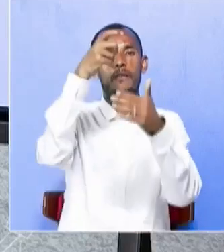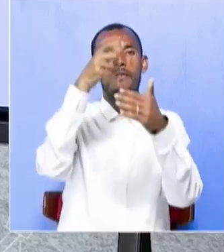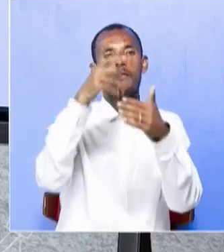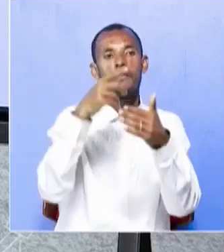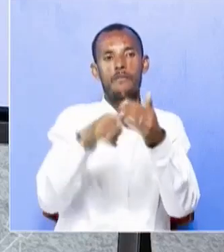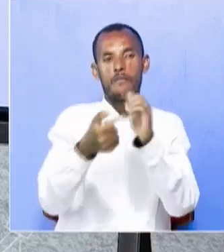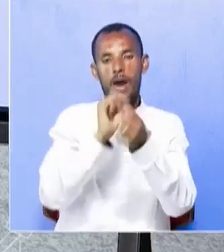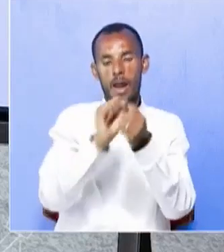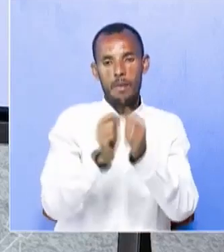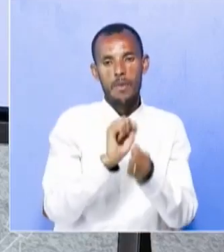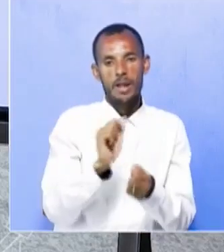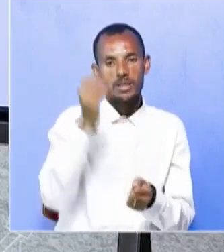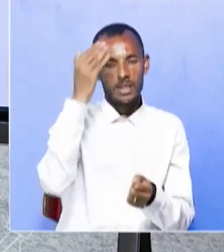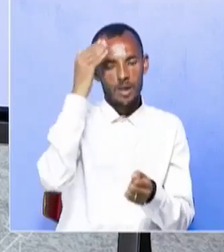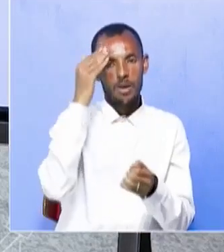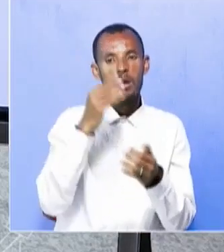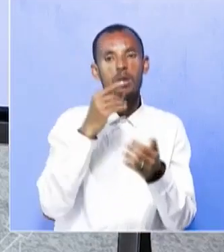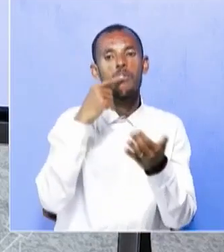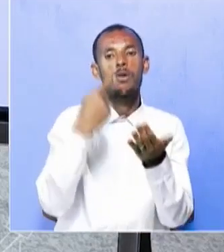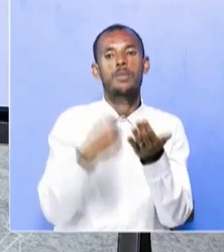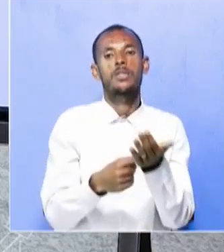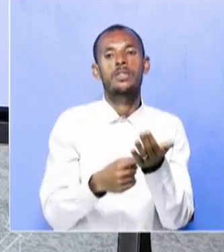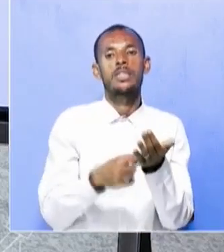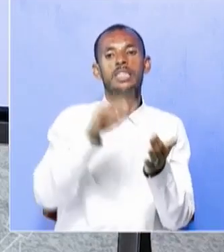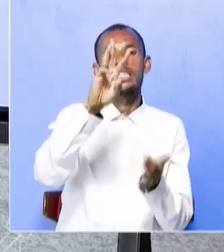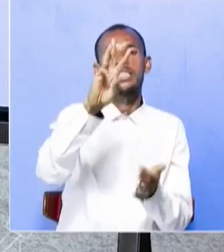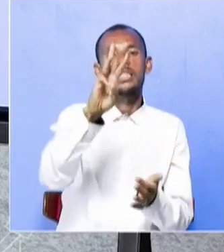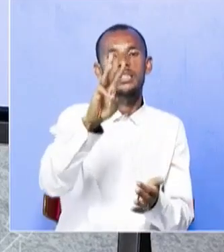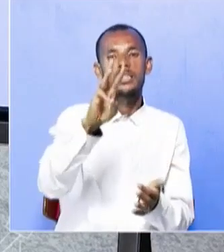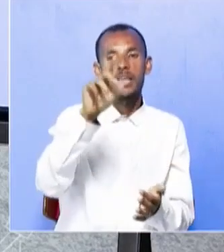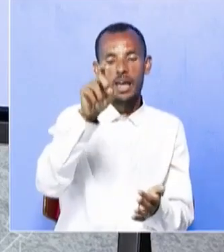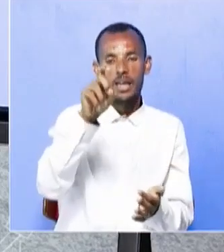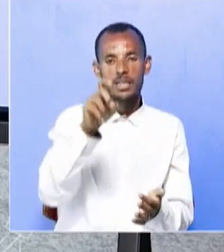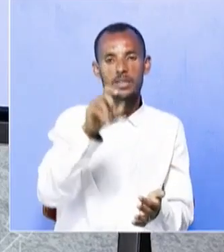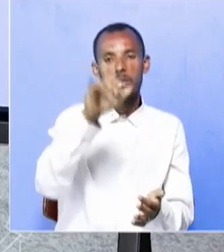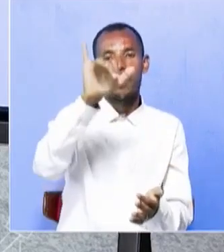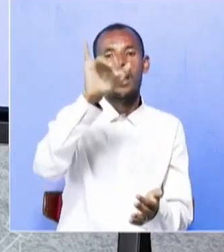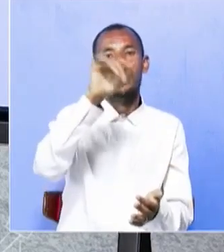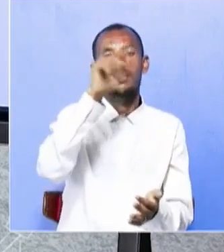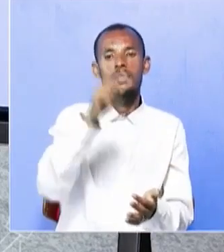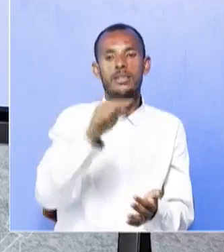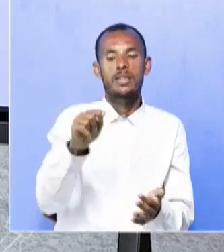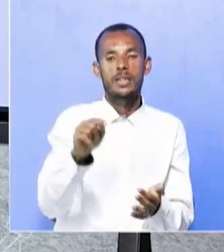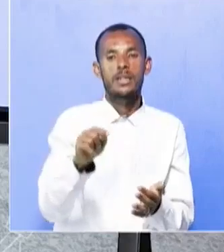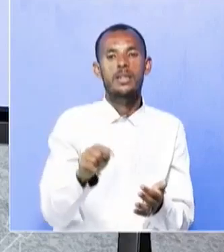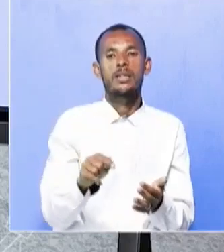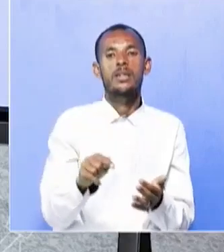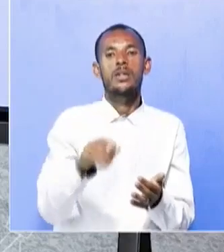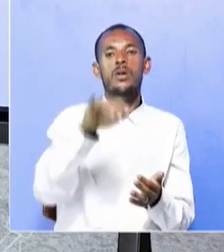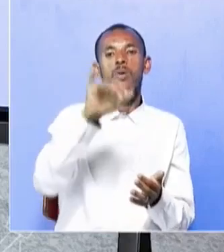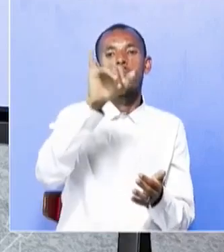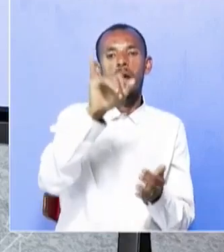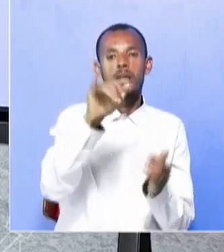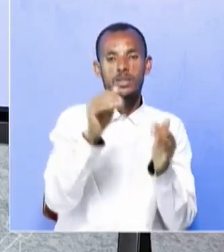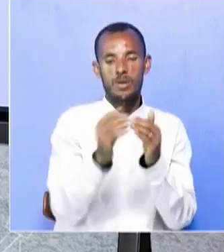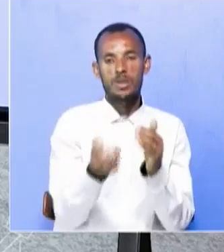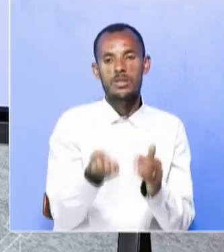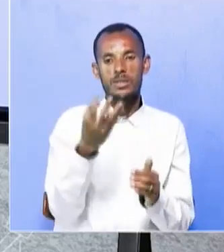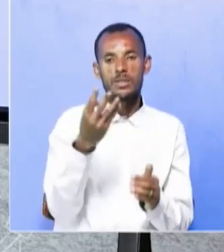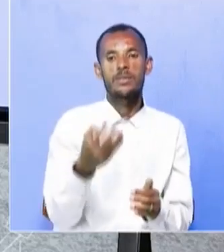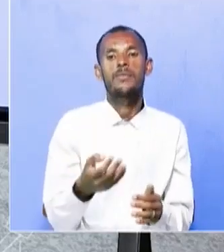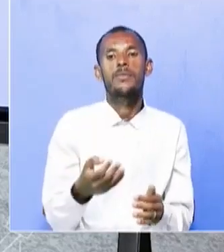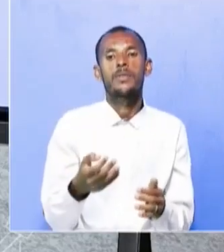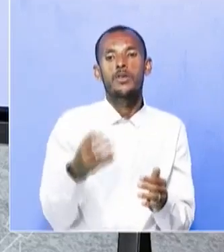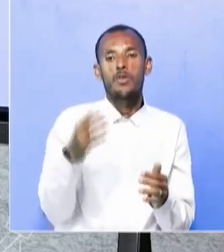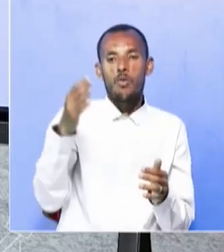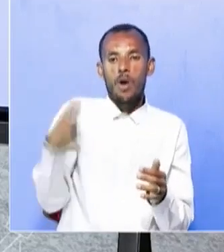and the known information. So 6, x, y, z. Why this 4? Because it's a quadrilateral.